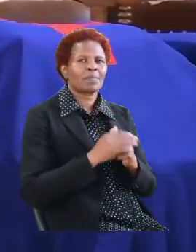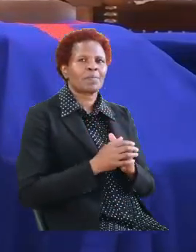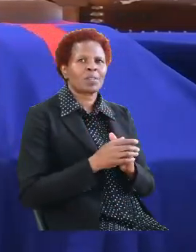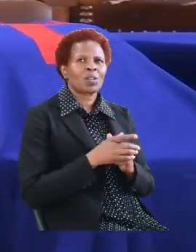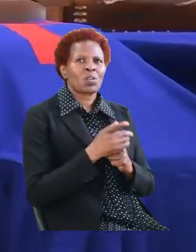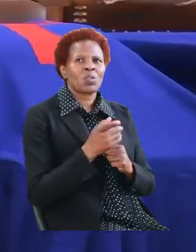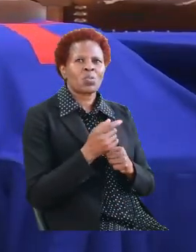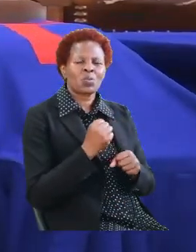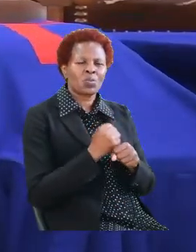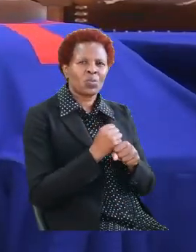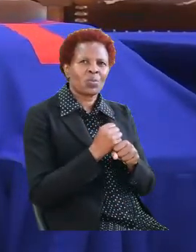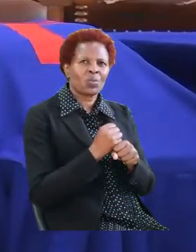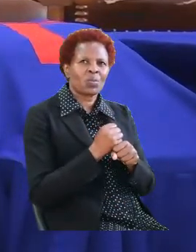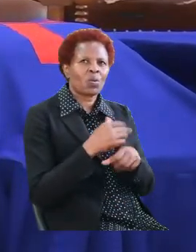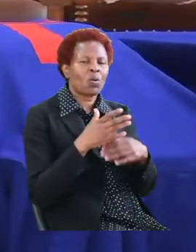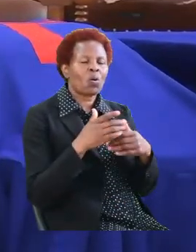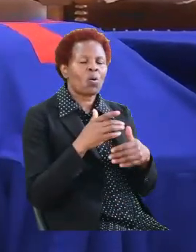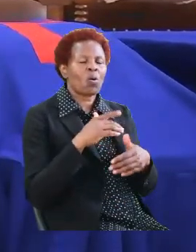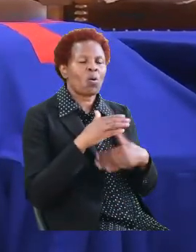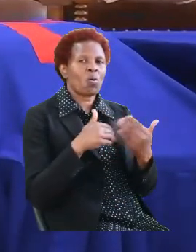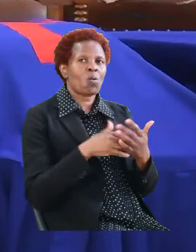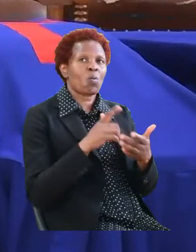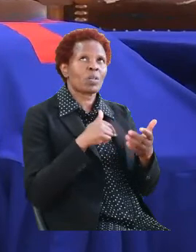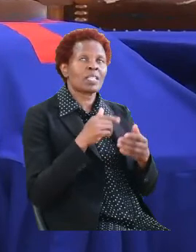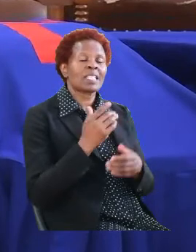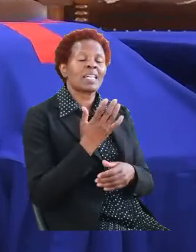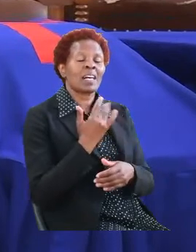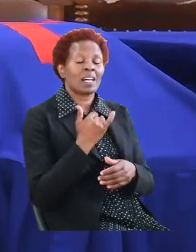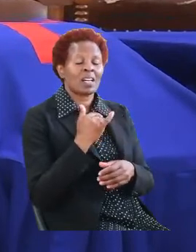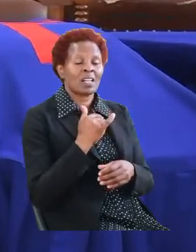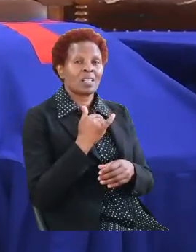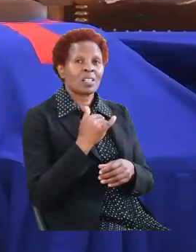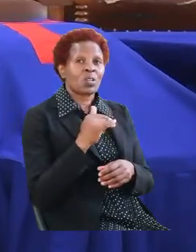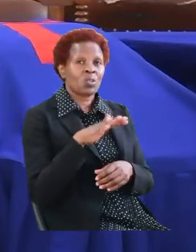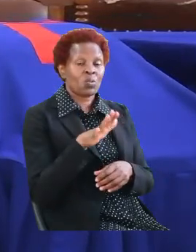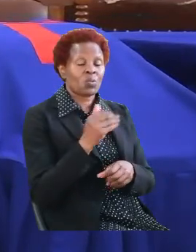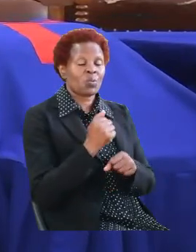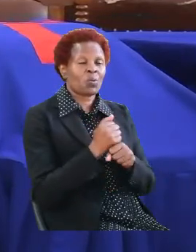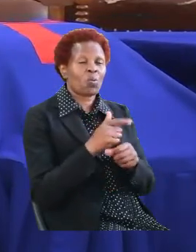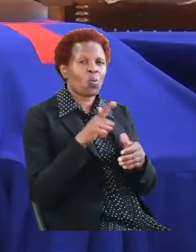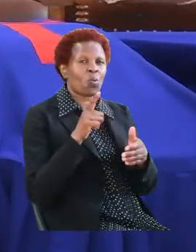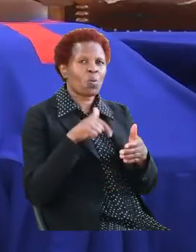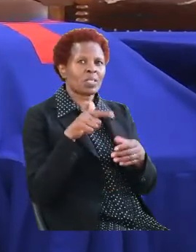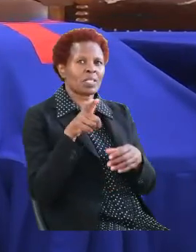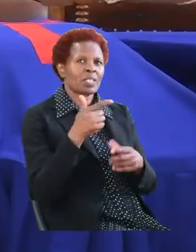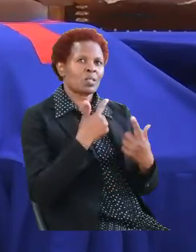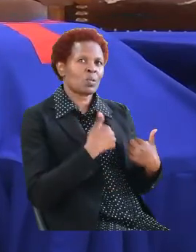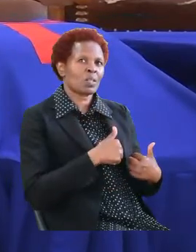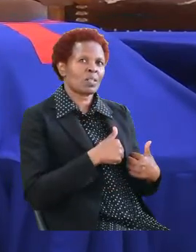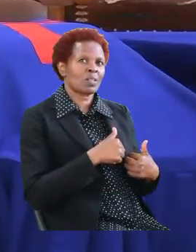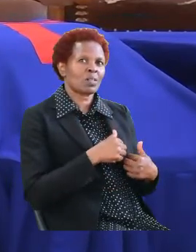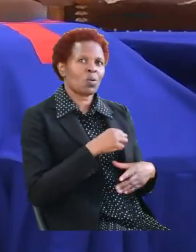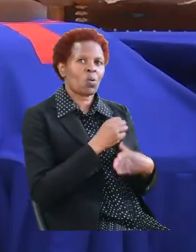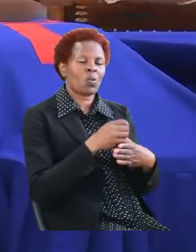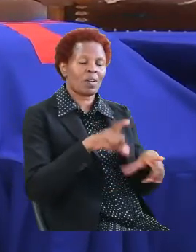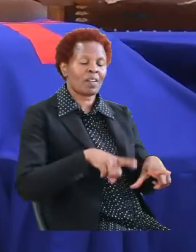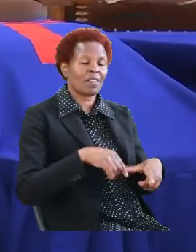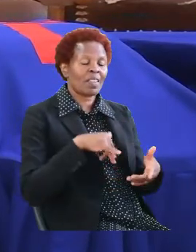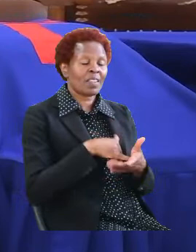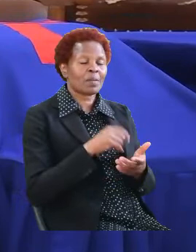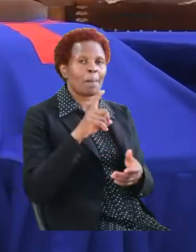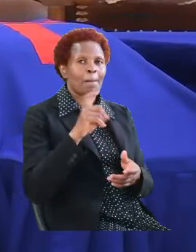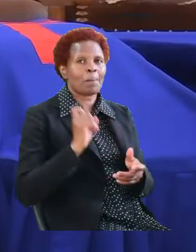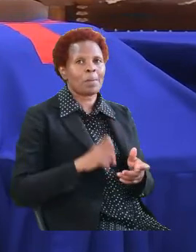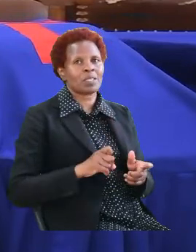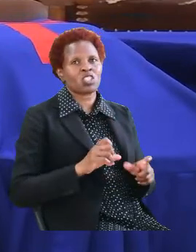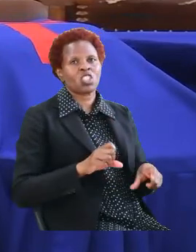Am I doing what the Lord expects me to do? What is it in my heart? What is it in my life that I need to change?